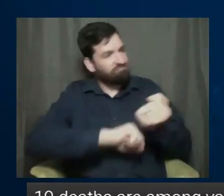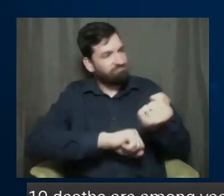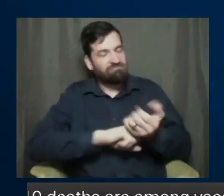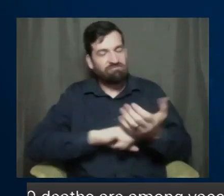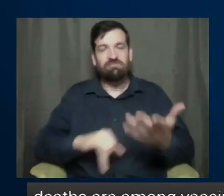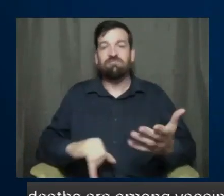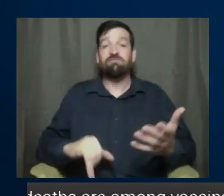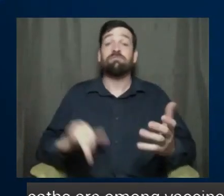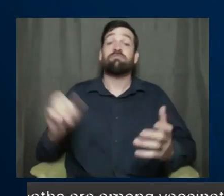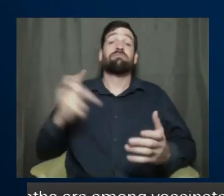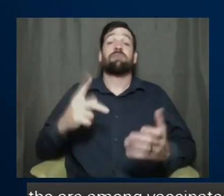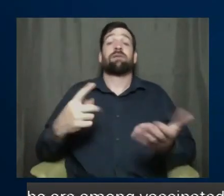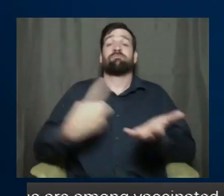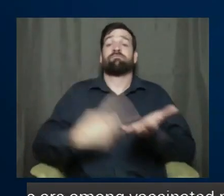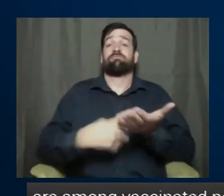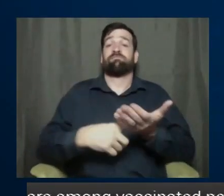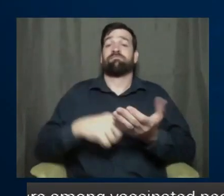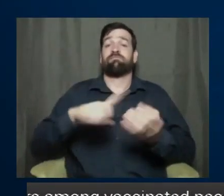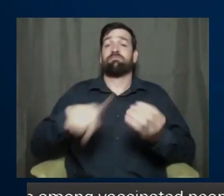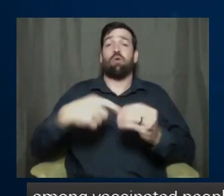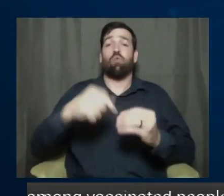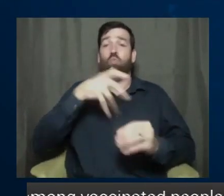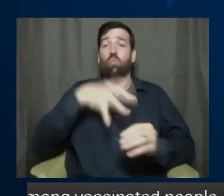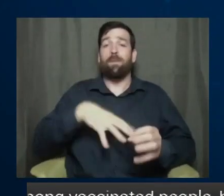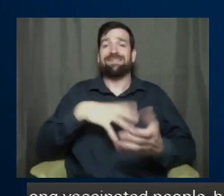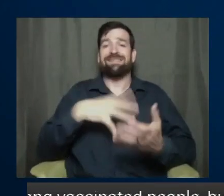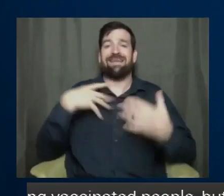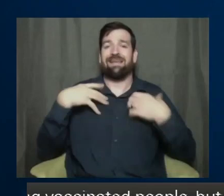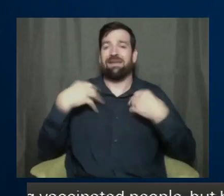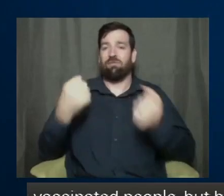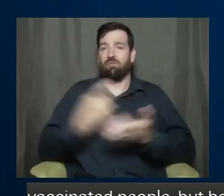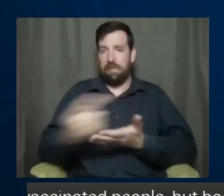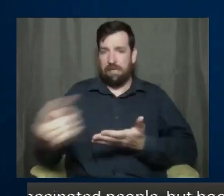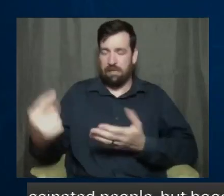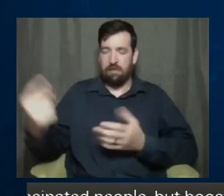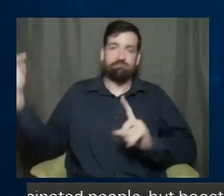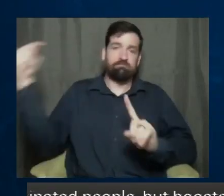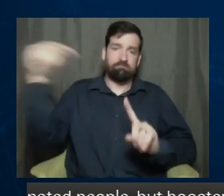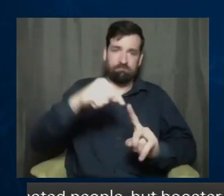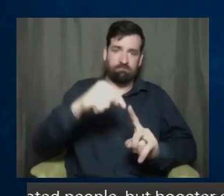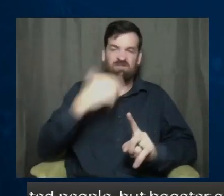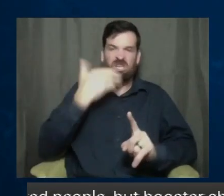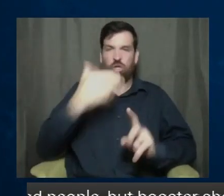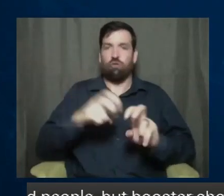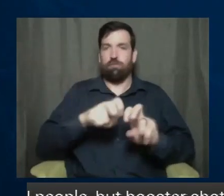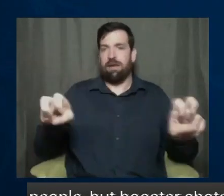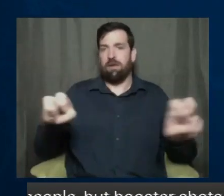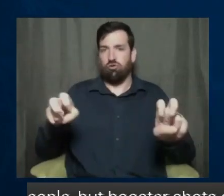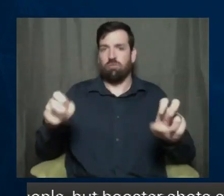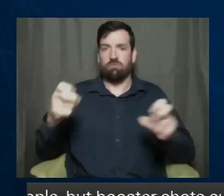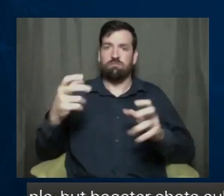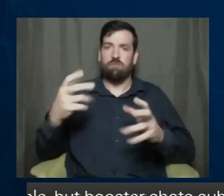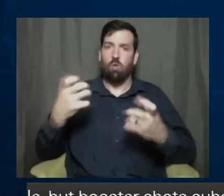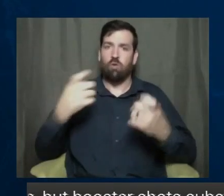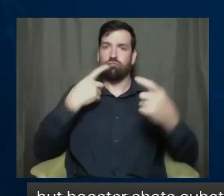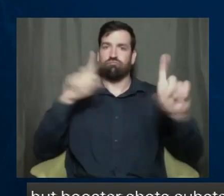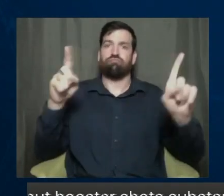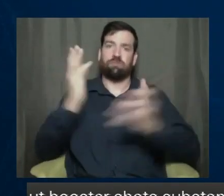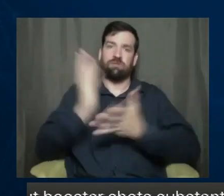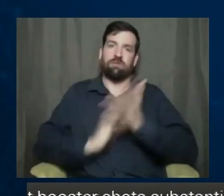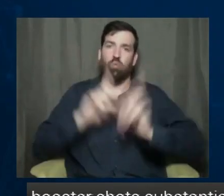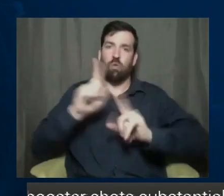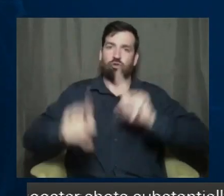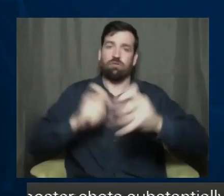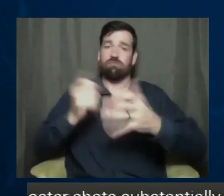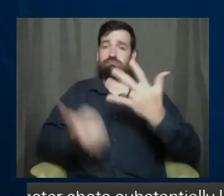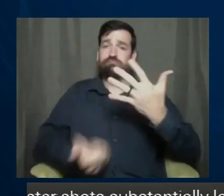talking about Women's Health Week today. So I want to get back to our topic because we've got a great panel today, and I want to get to some questions. I want to talk about prioritizing mental